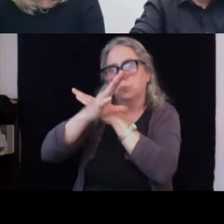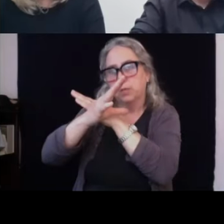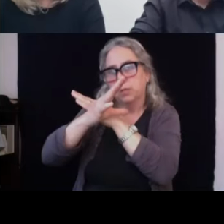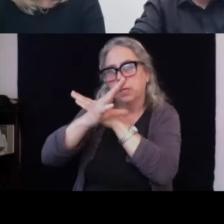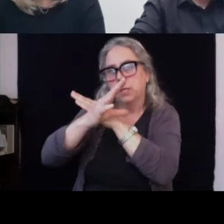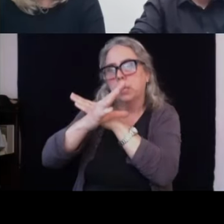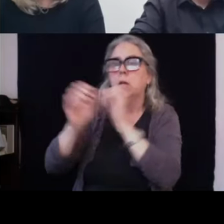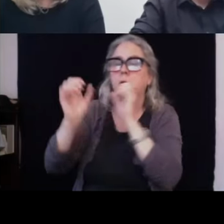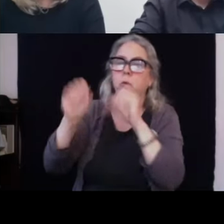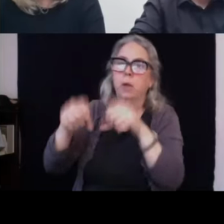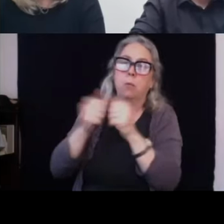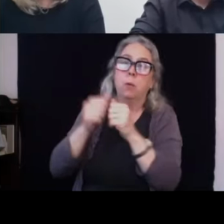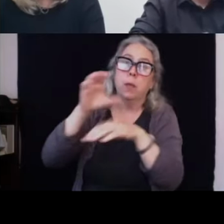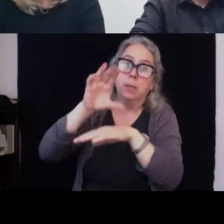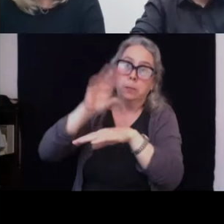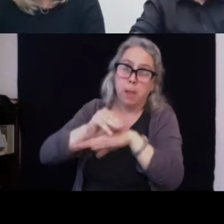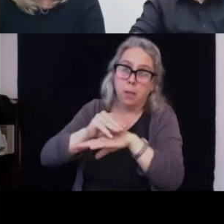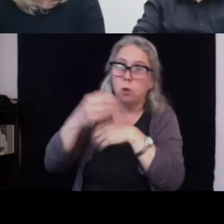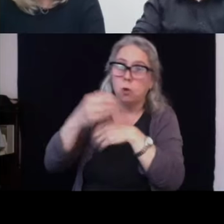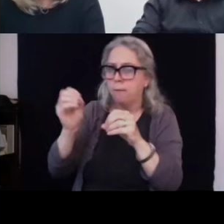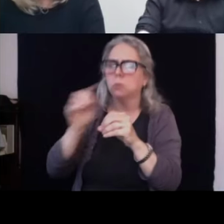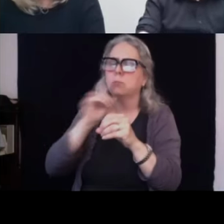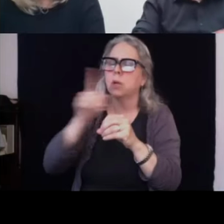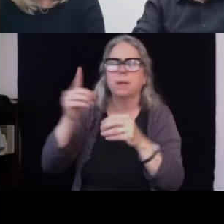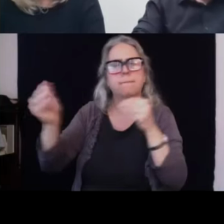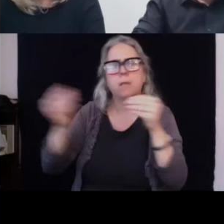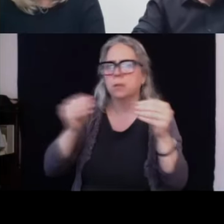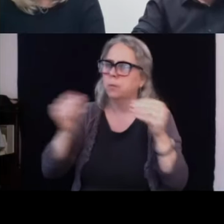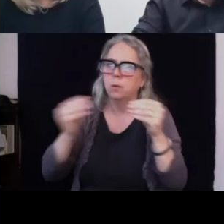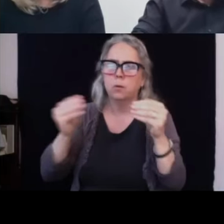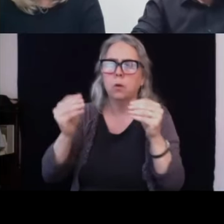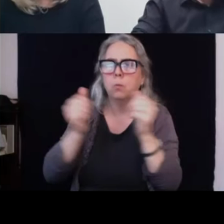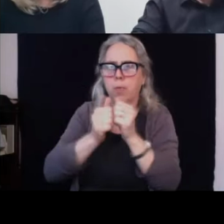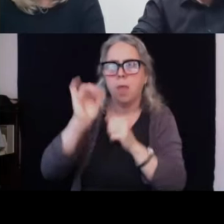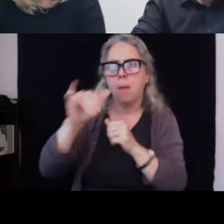it at the case manager's office. They're quite flexible with that.